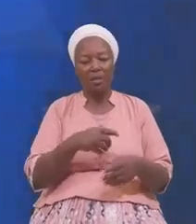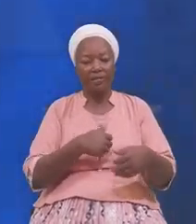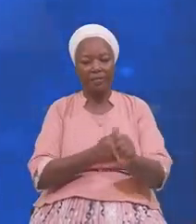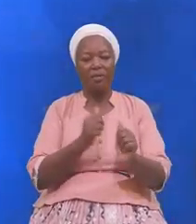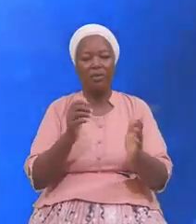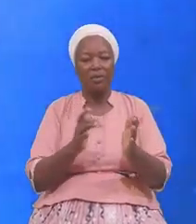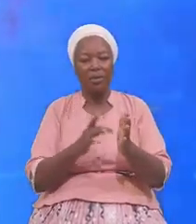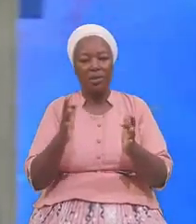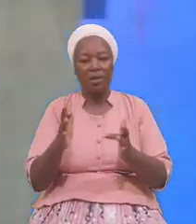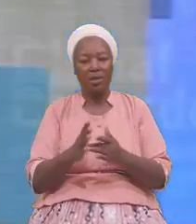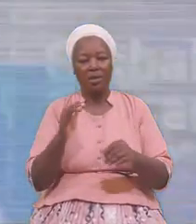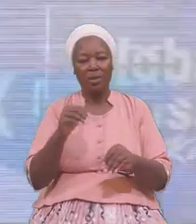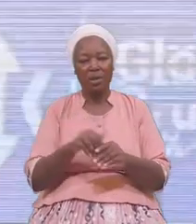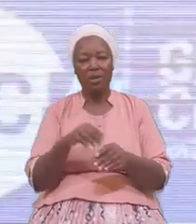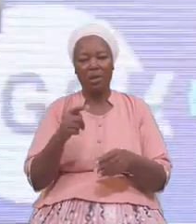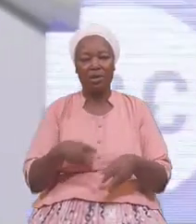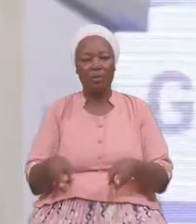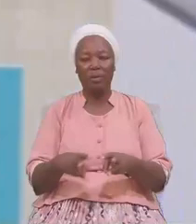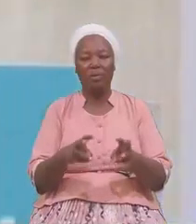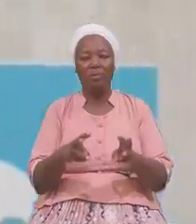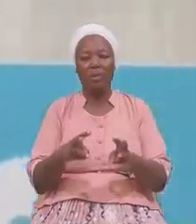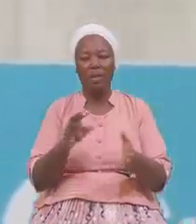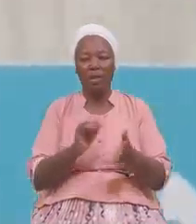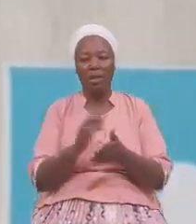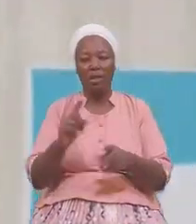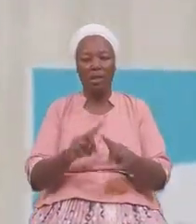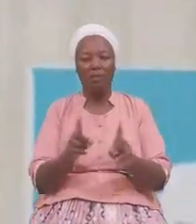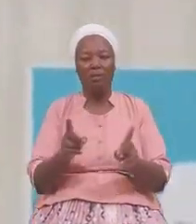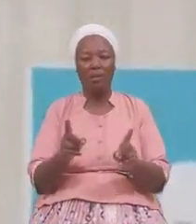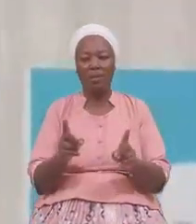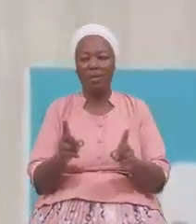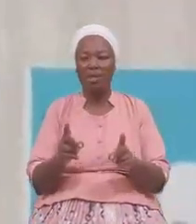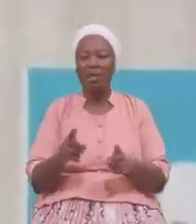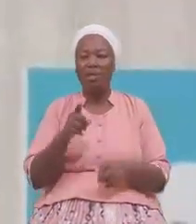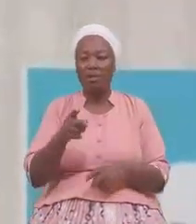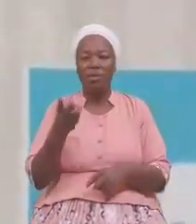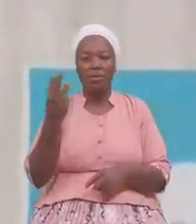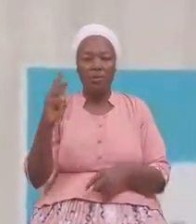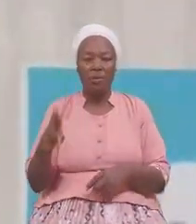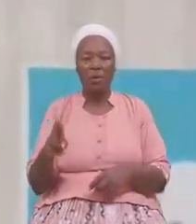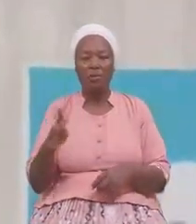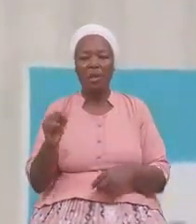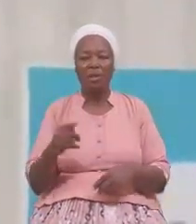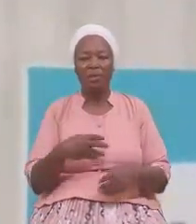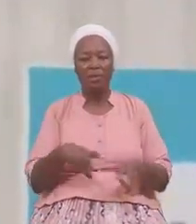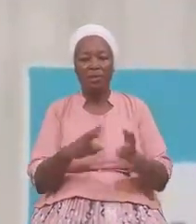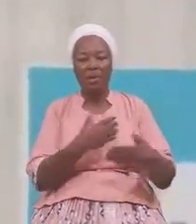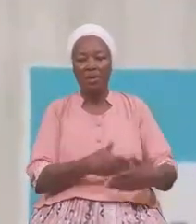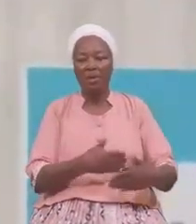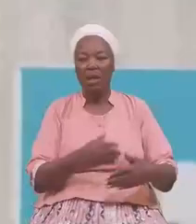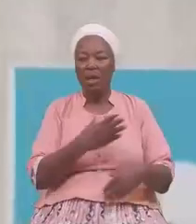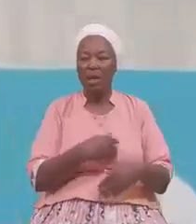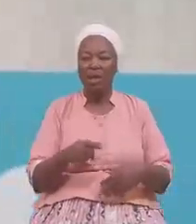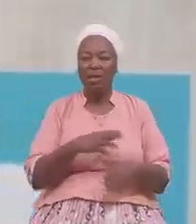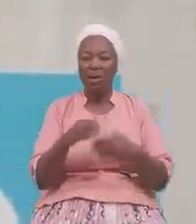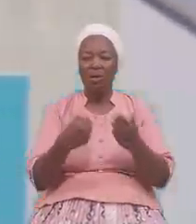Jesus in the way. That's the difference. You were by the wayside, and all you